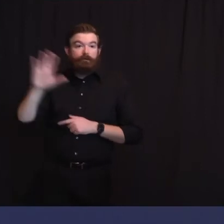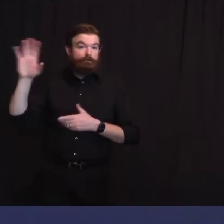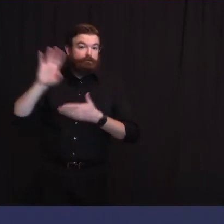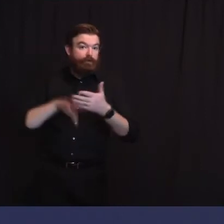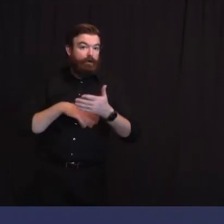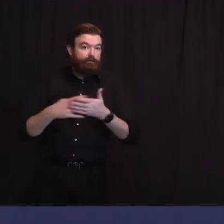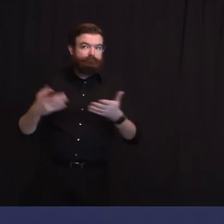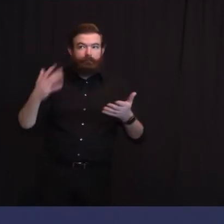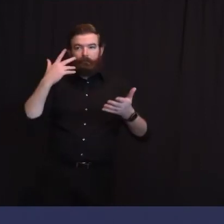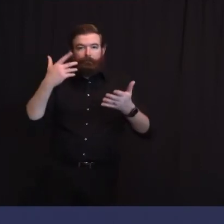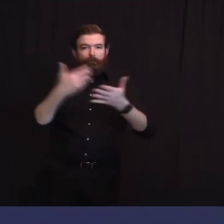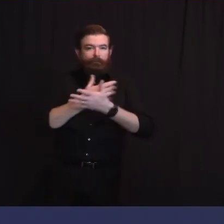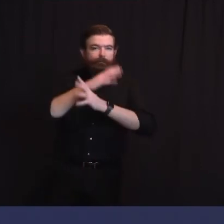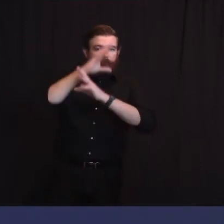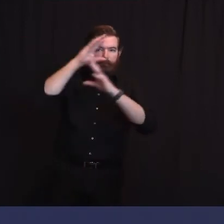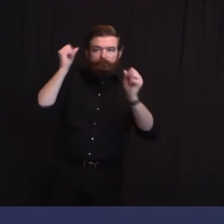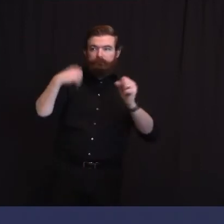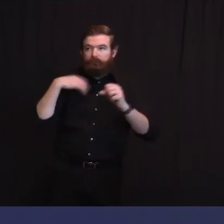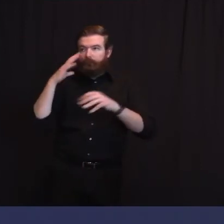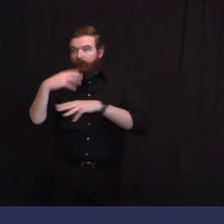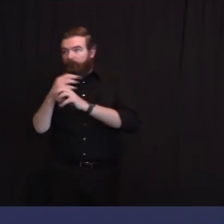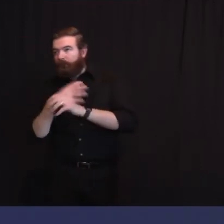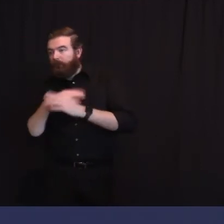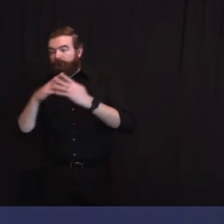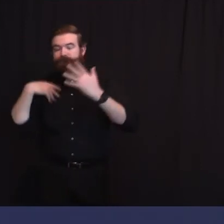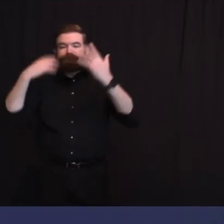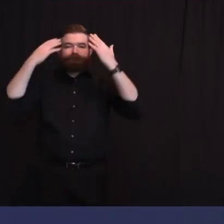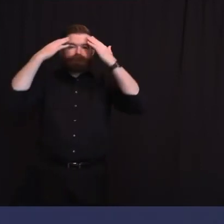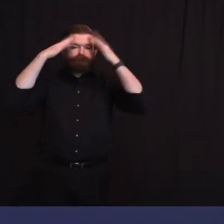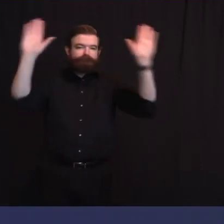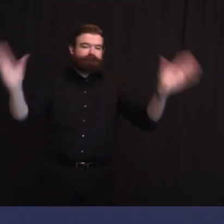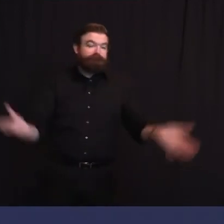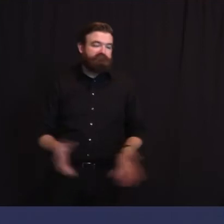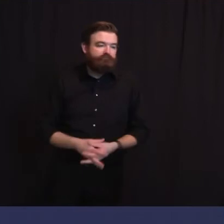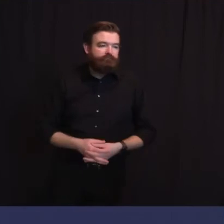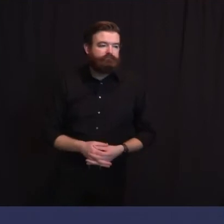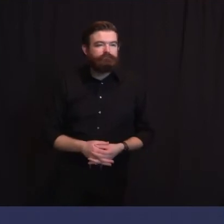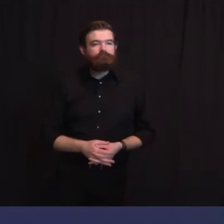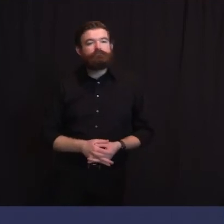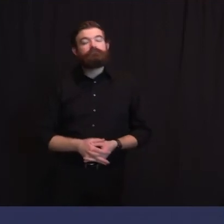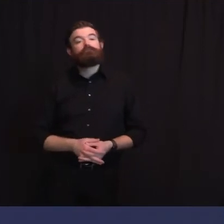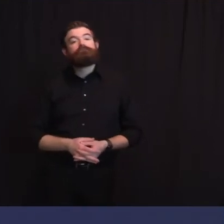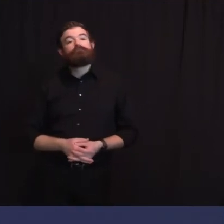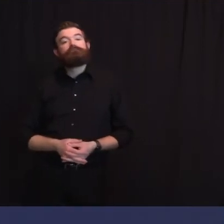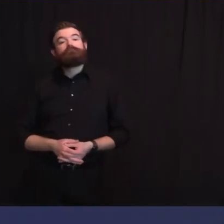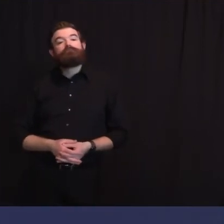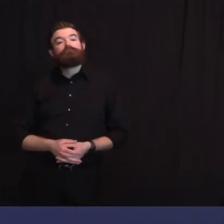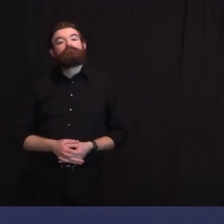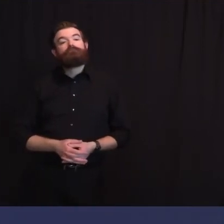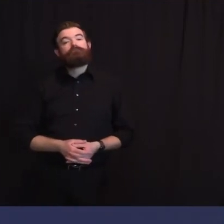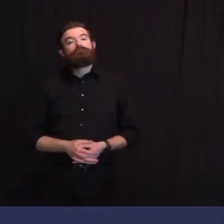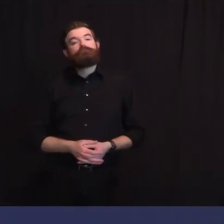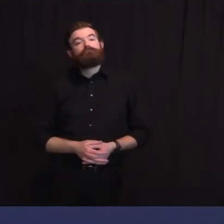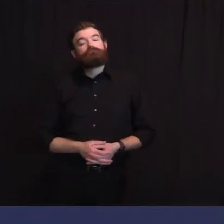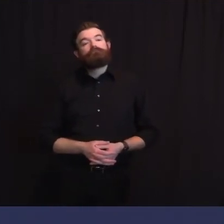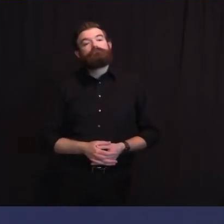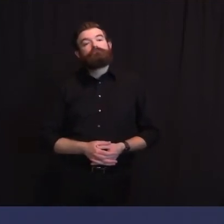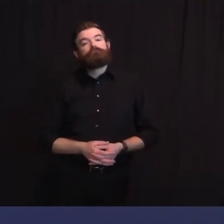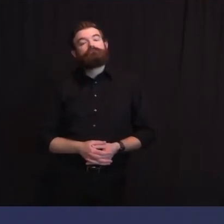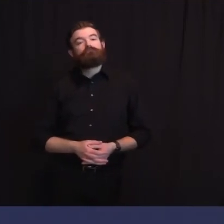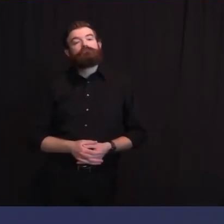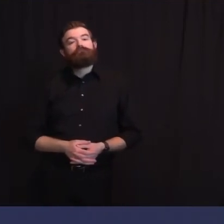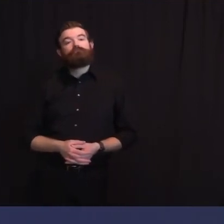the inauguration, and I think it was particularly notable that half of them were Republican governors. And I thought that